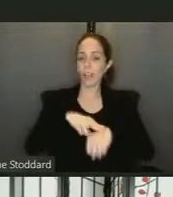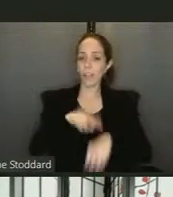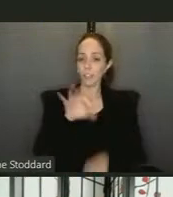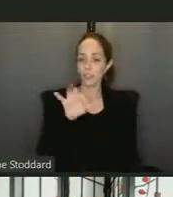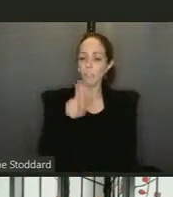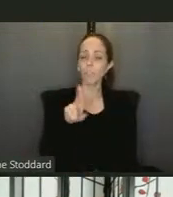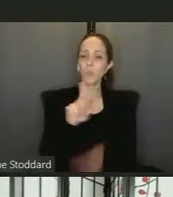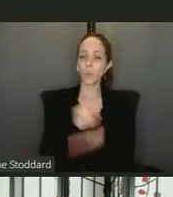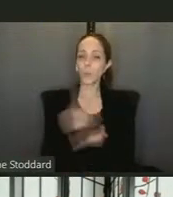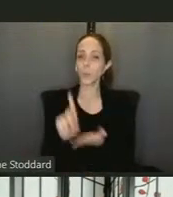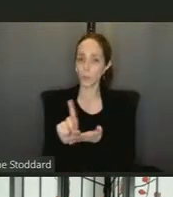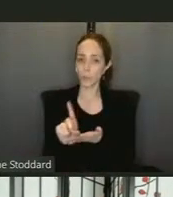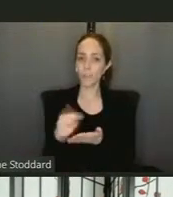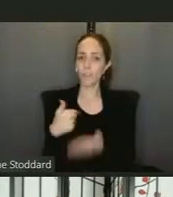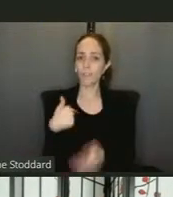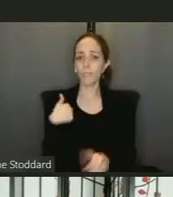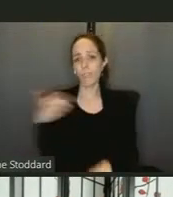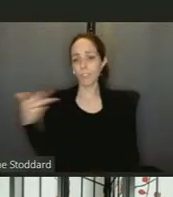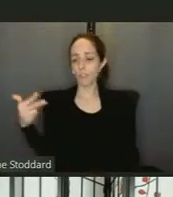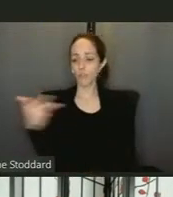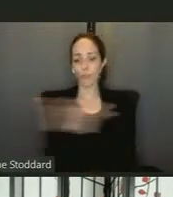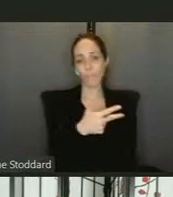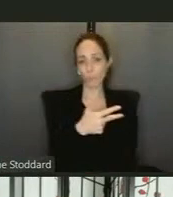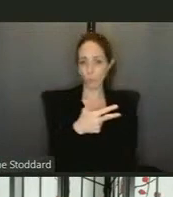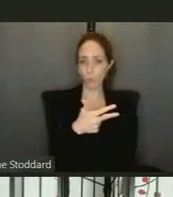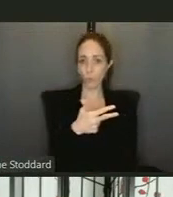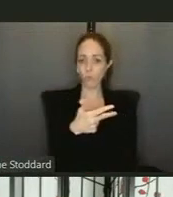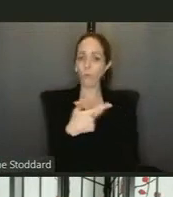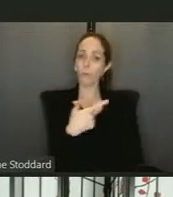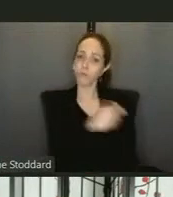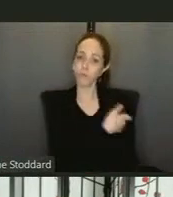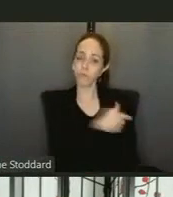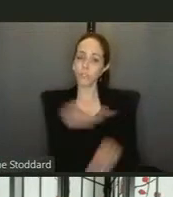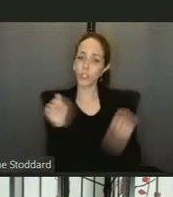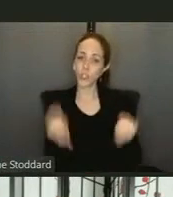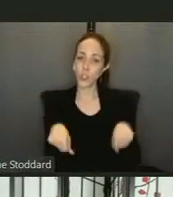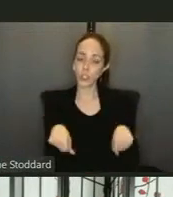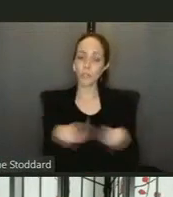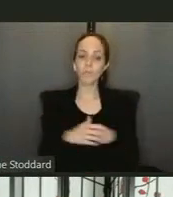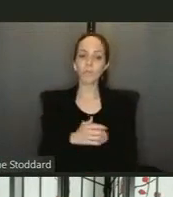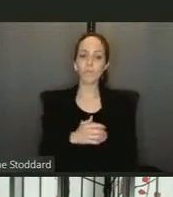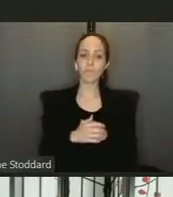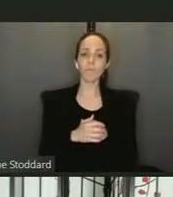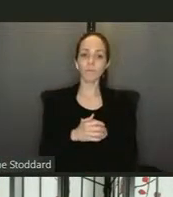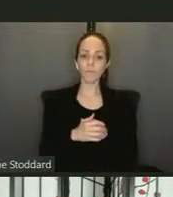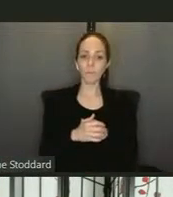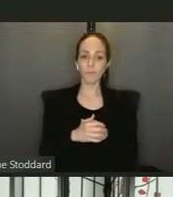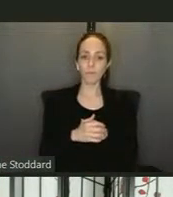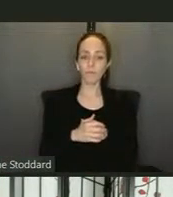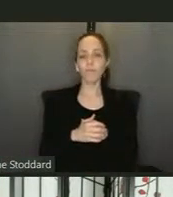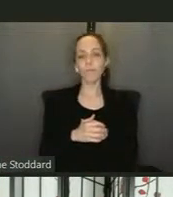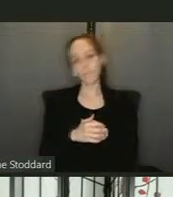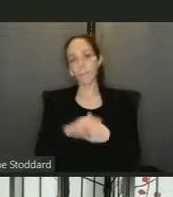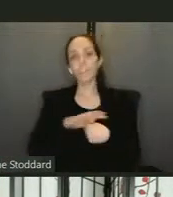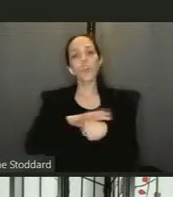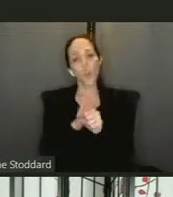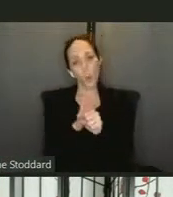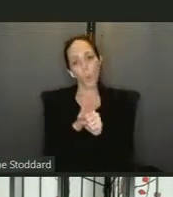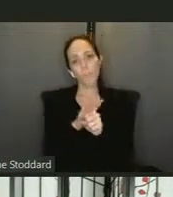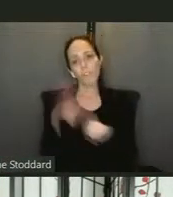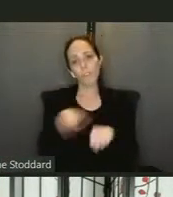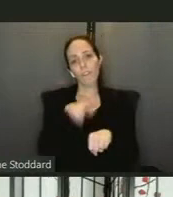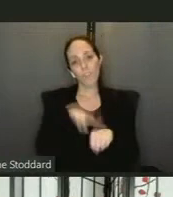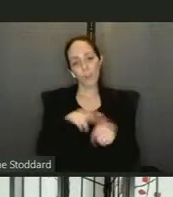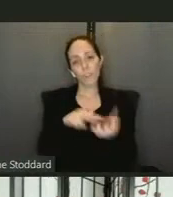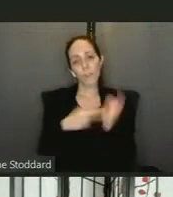held a drive-through clinic within their parking lot. Because of the COVID pandemic, we've had to shift our operations and